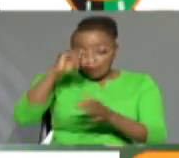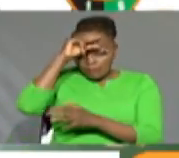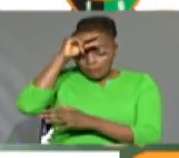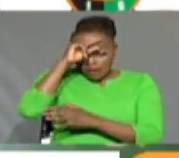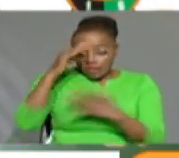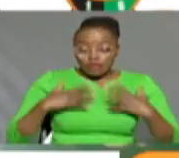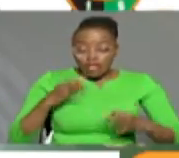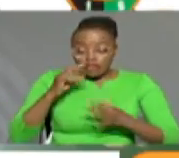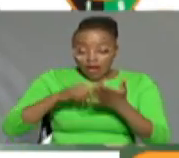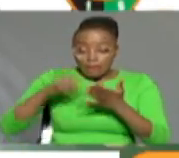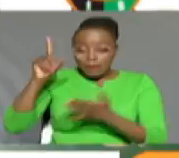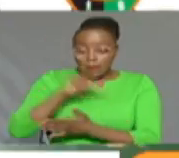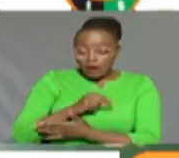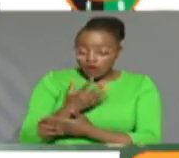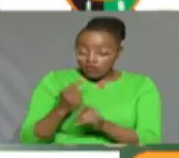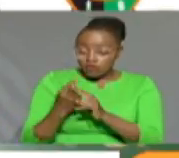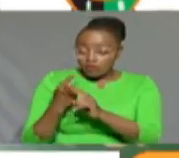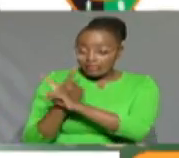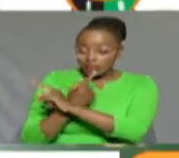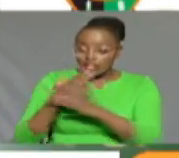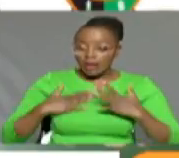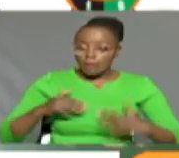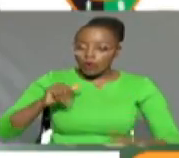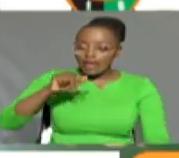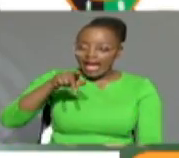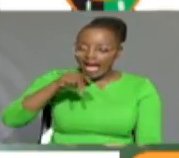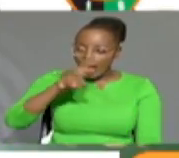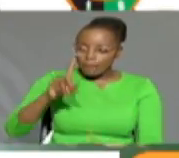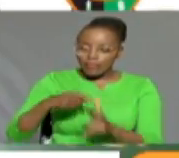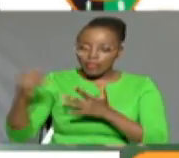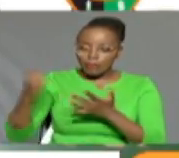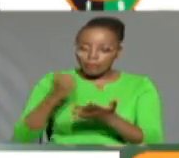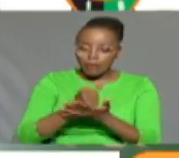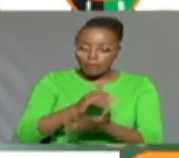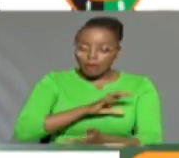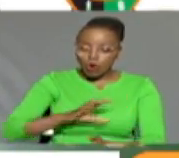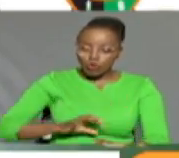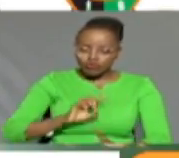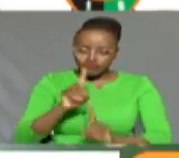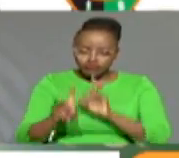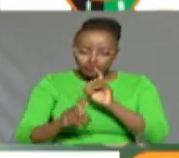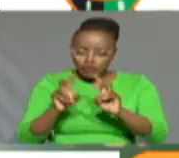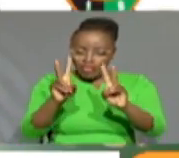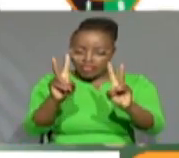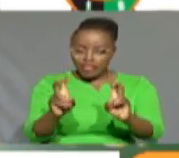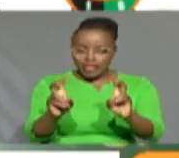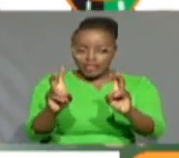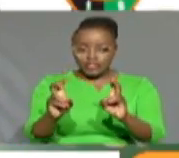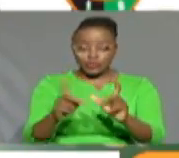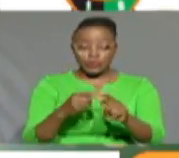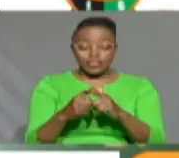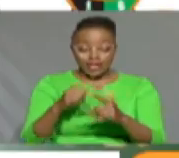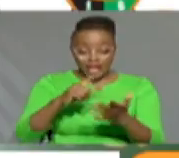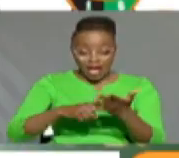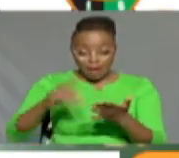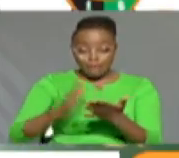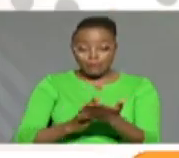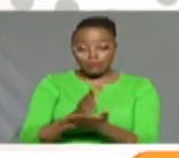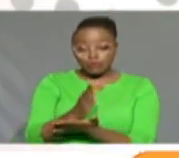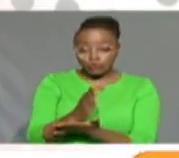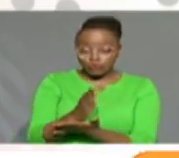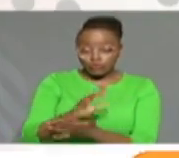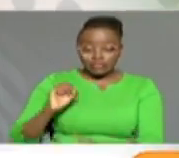Upon approval from the apex body, the president shall appoint a commission to inquire into the matter and approve by the